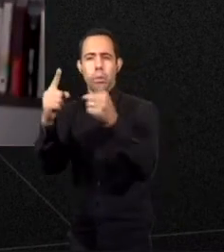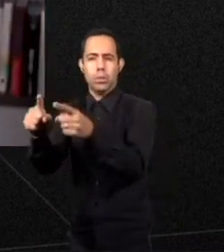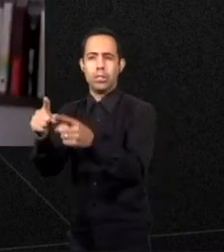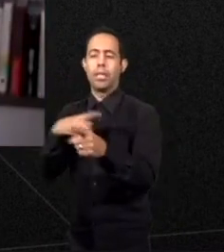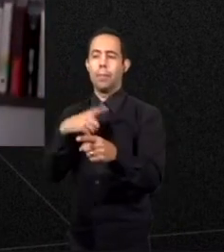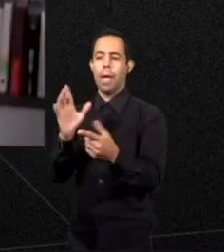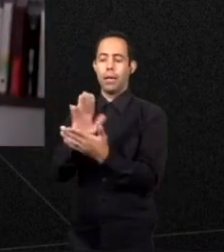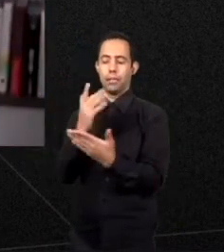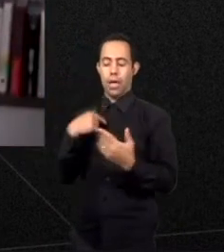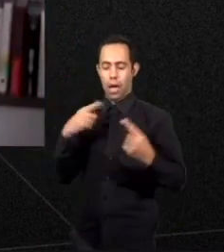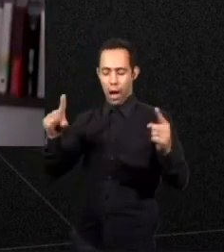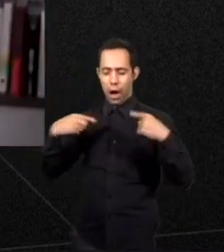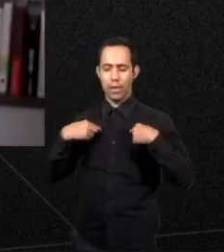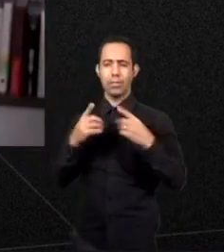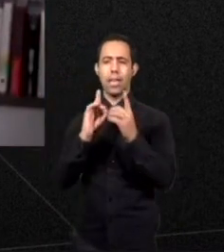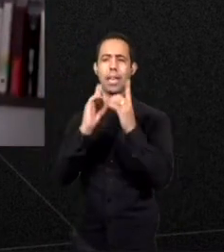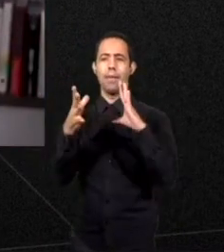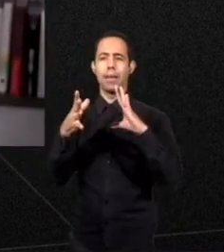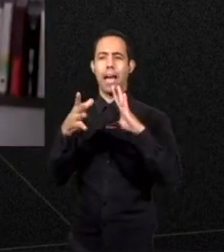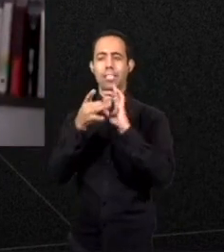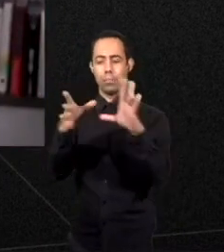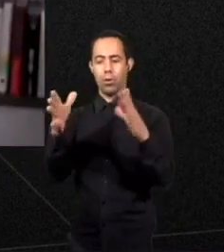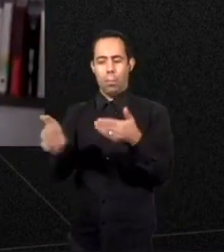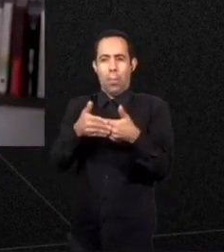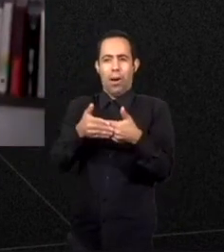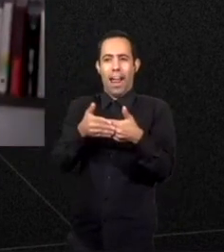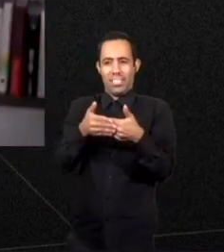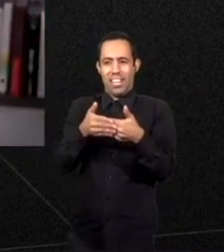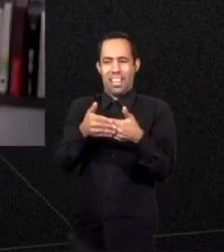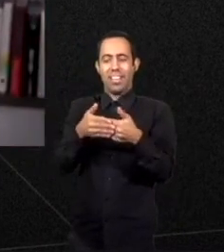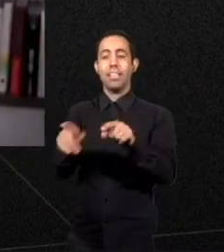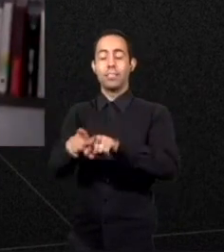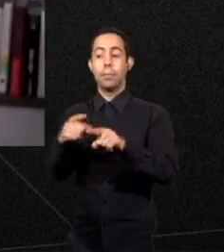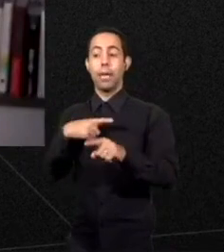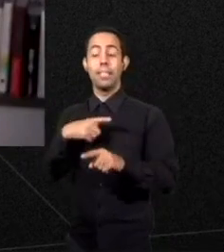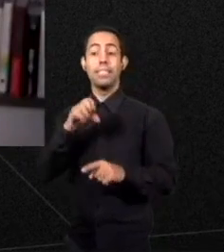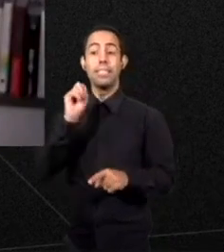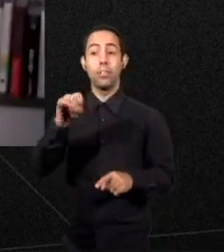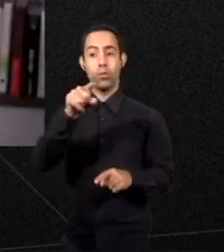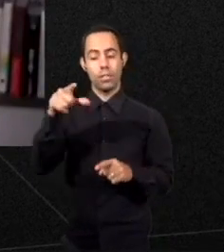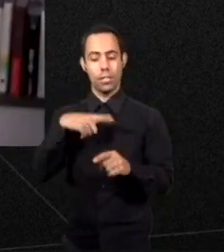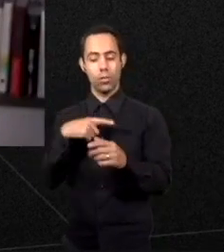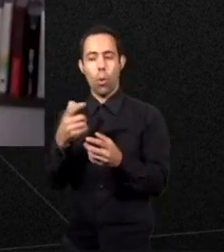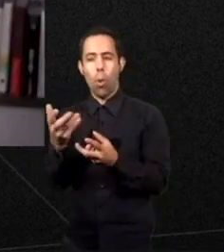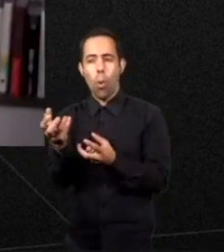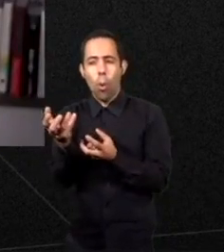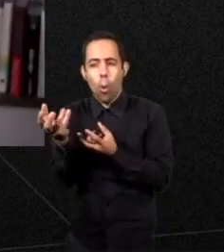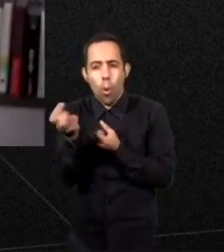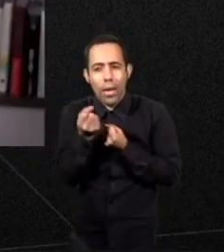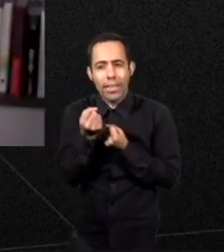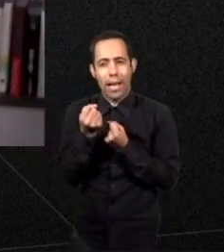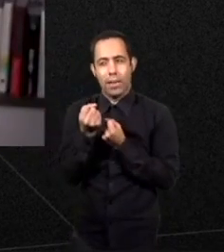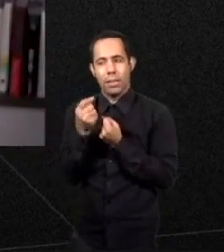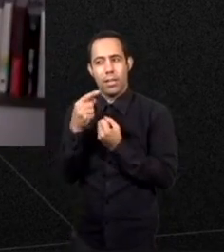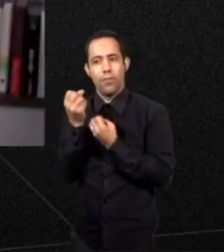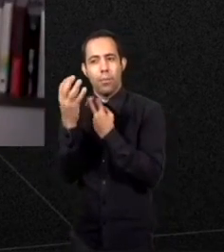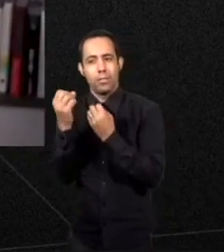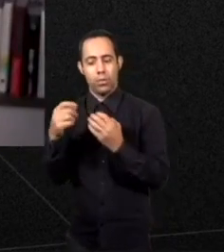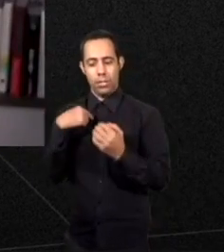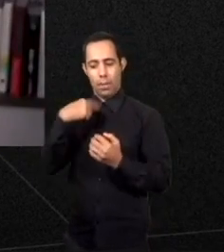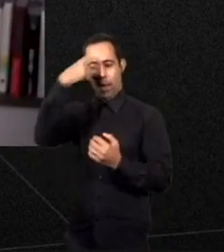The first rule is that if you collect information on me, this information